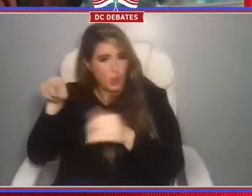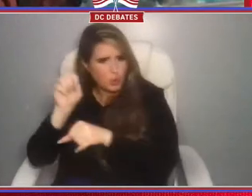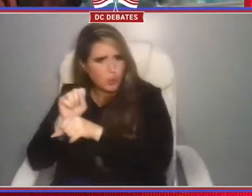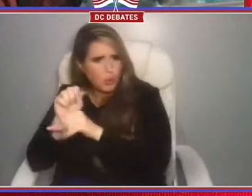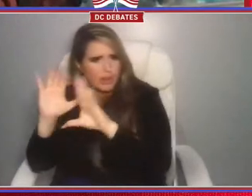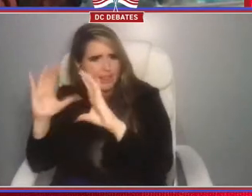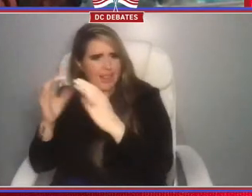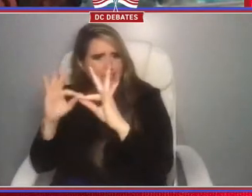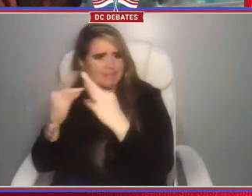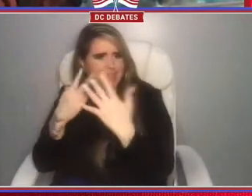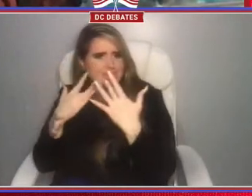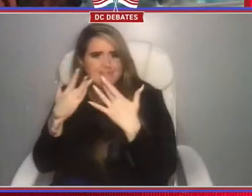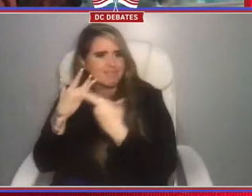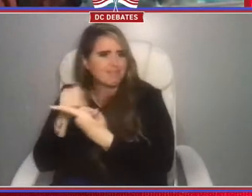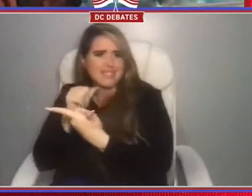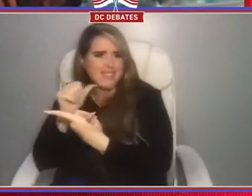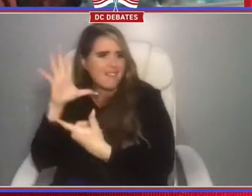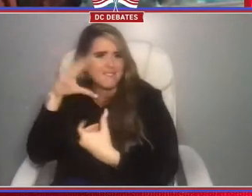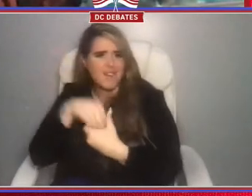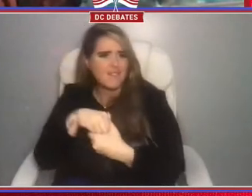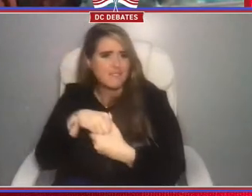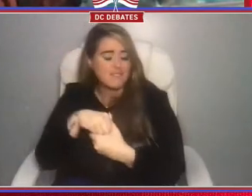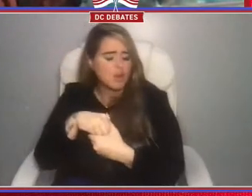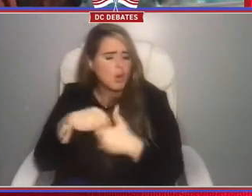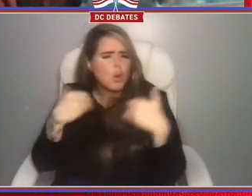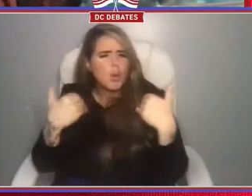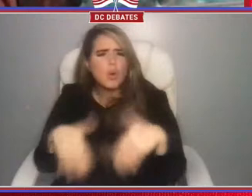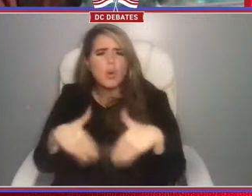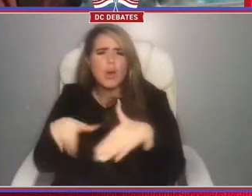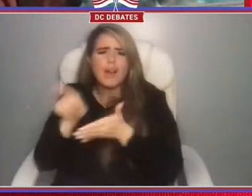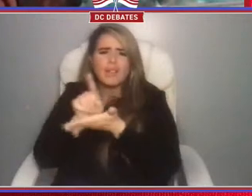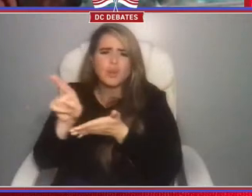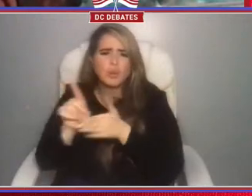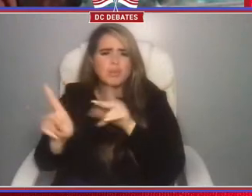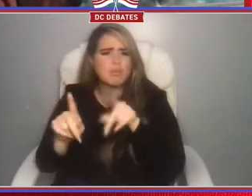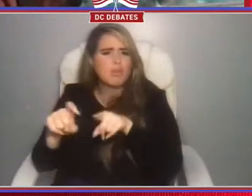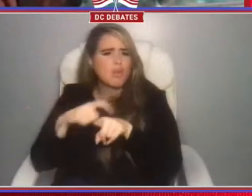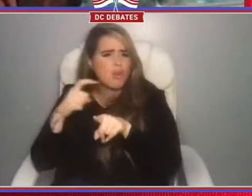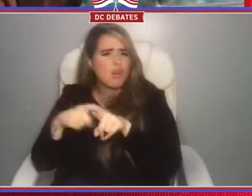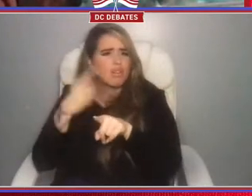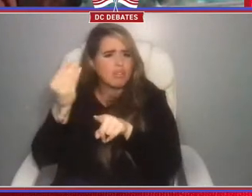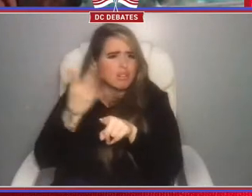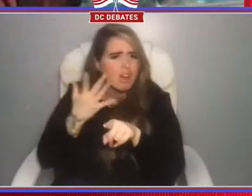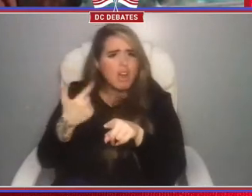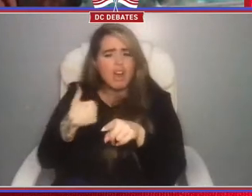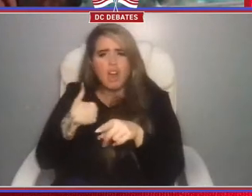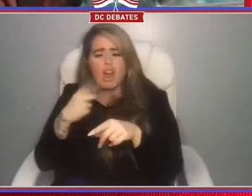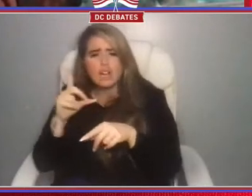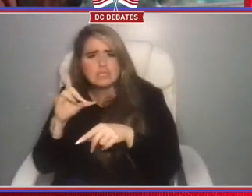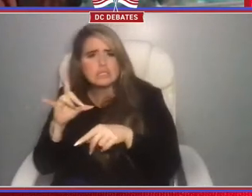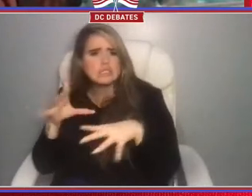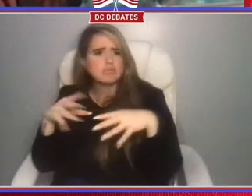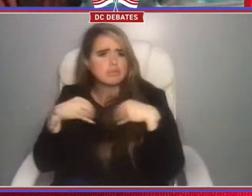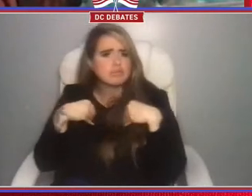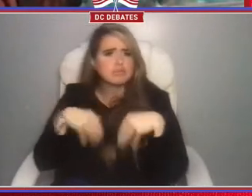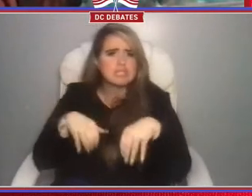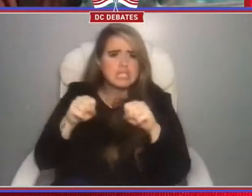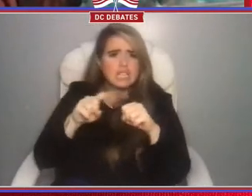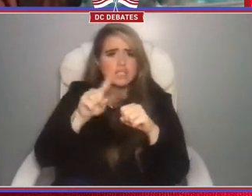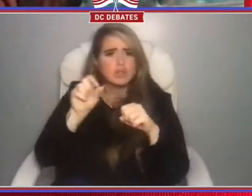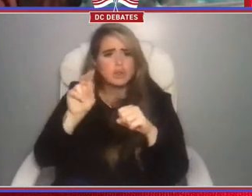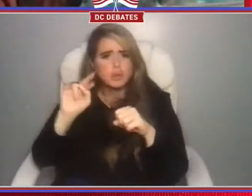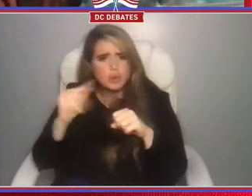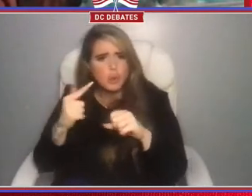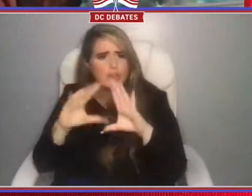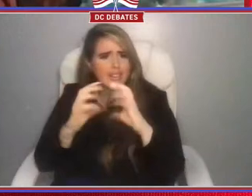equation. You don't understand how many calls I get weekly about, I took the inclusionary zoning class and I still can't find where these units